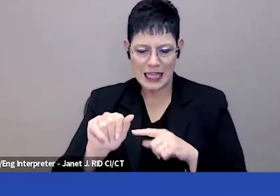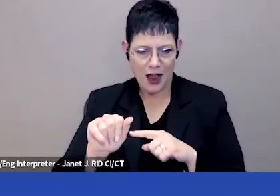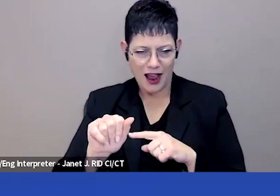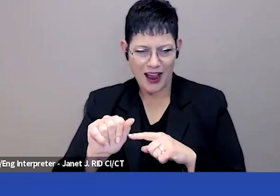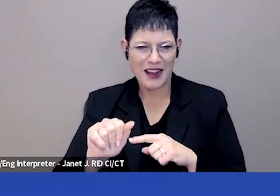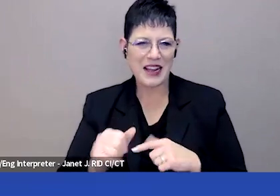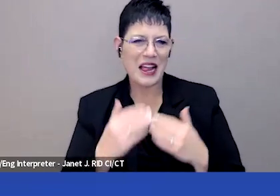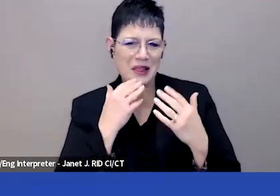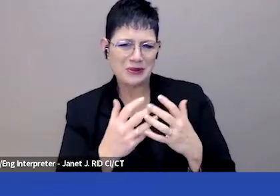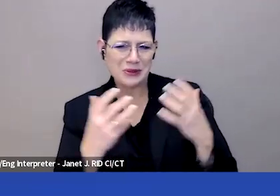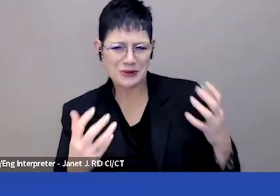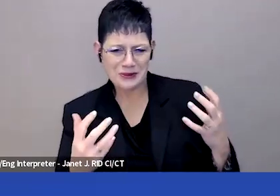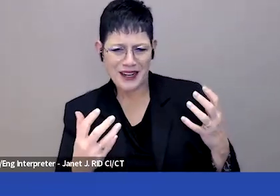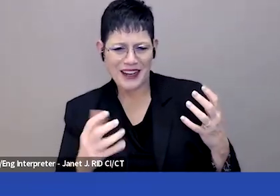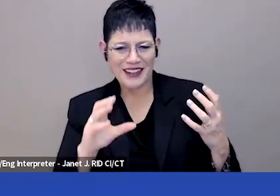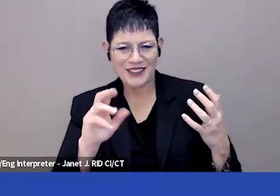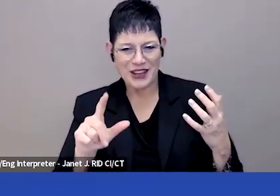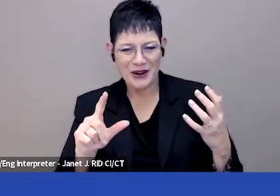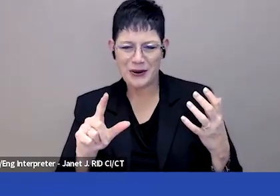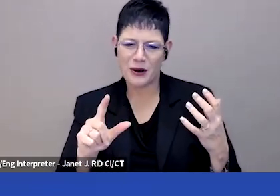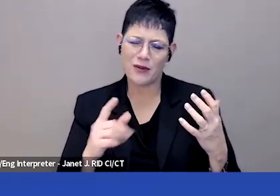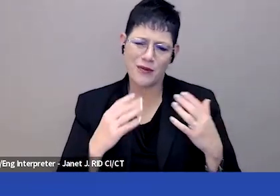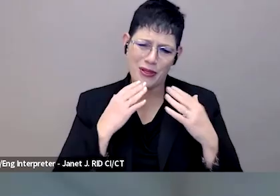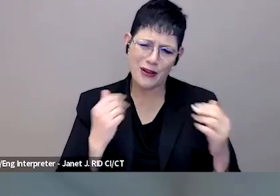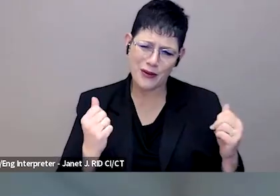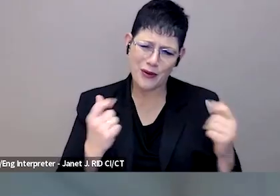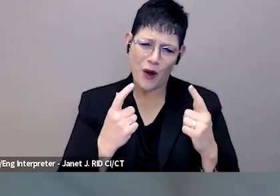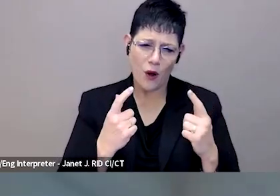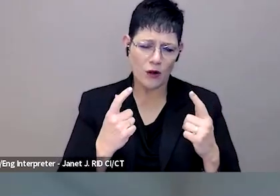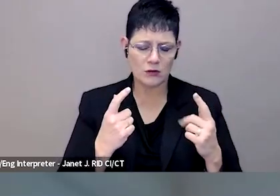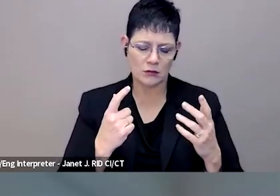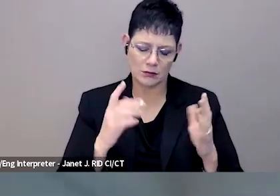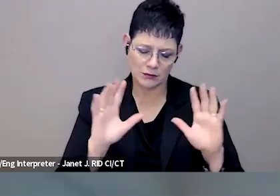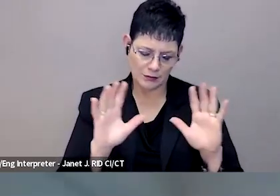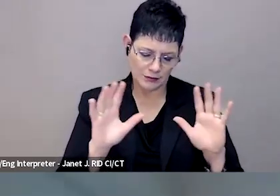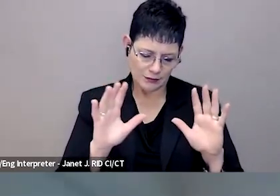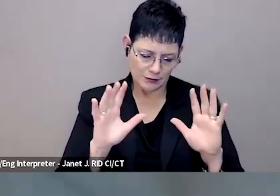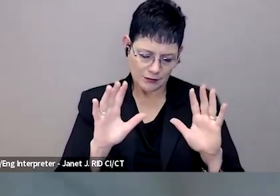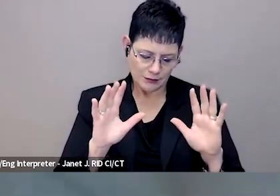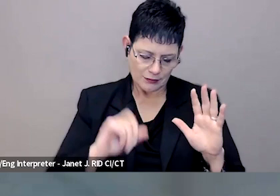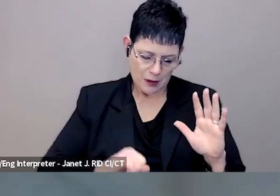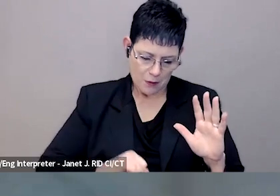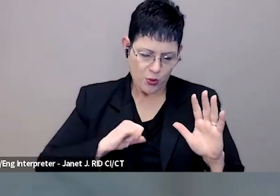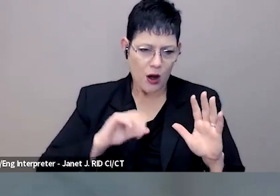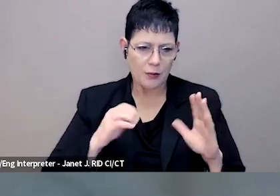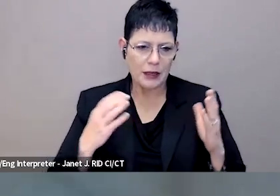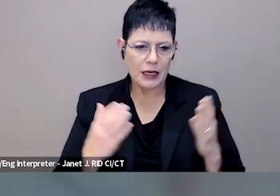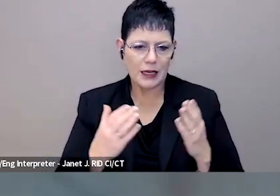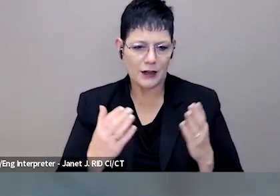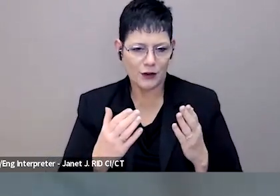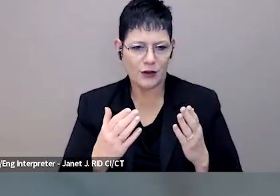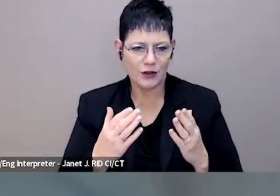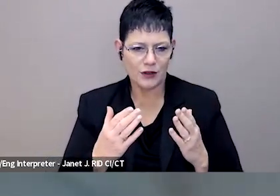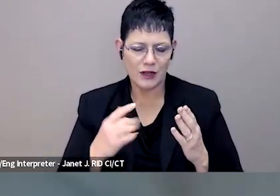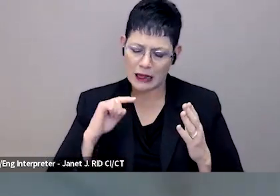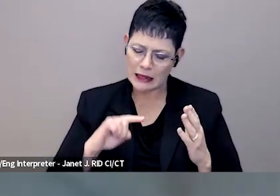Thank you so much, Carol, and thank you, everyone. It is a privilege to serve as discussant on this